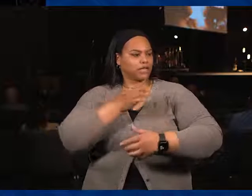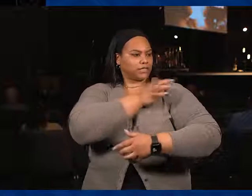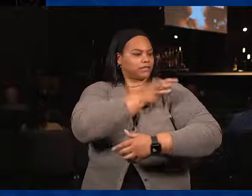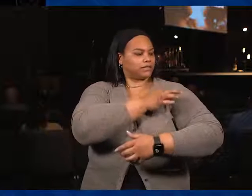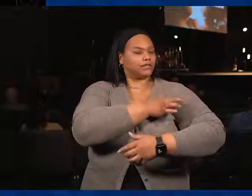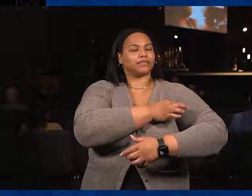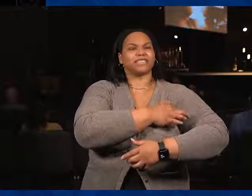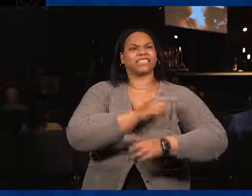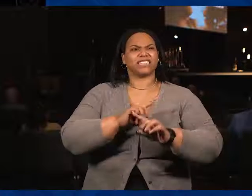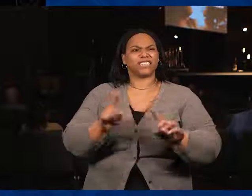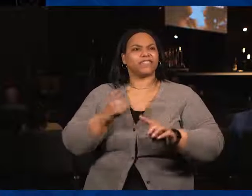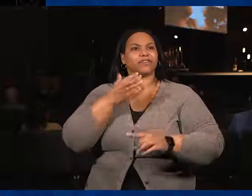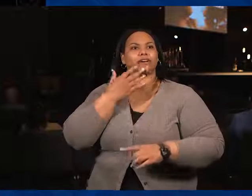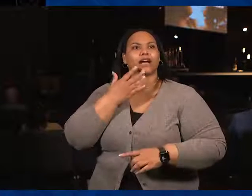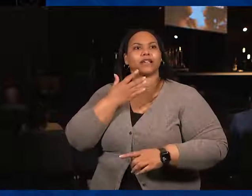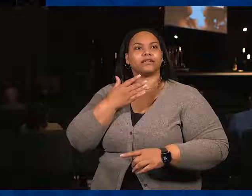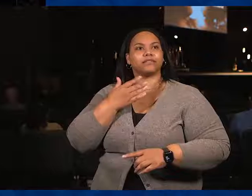I want